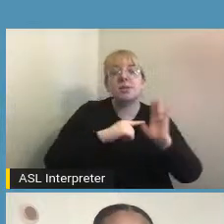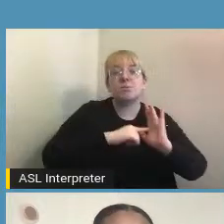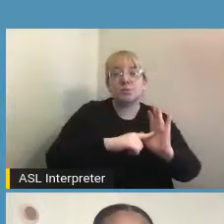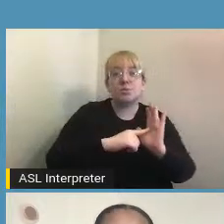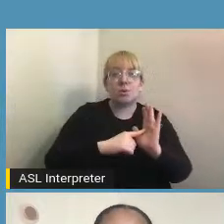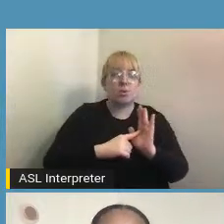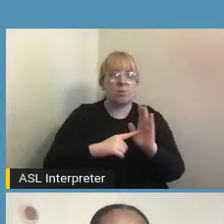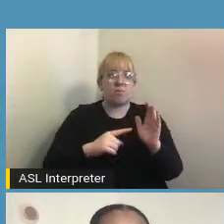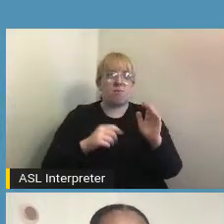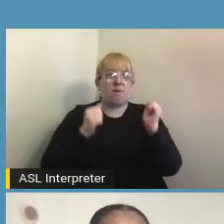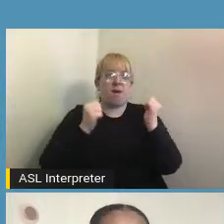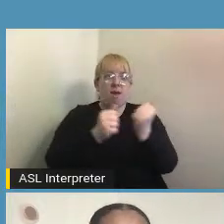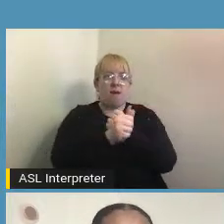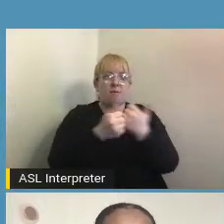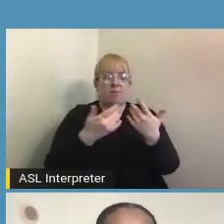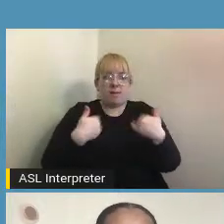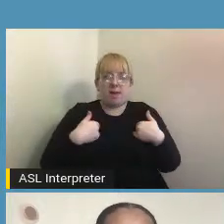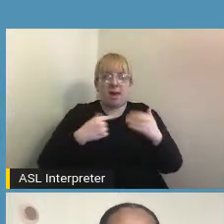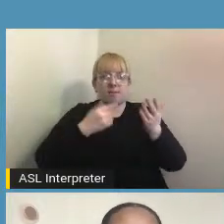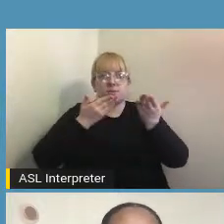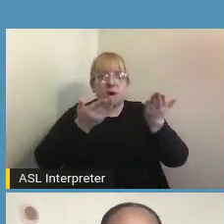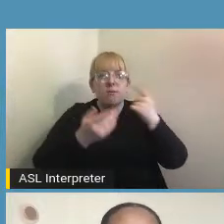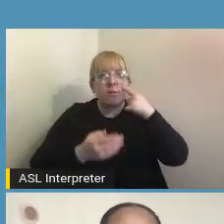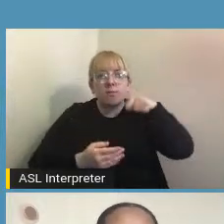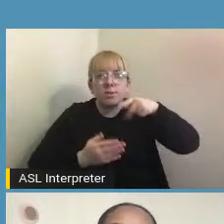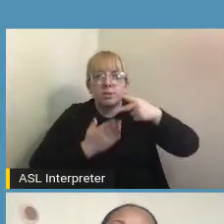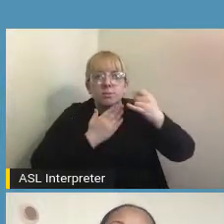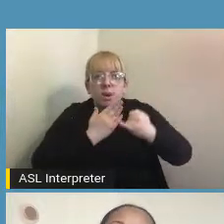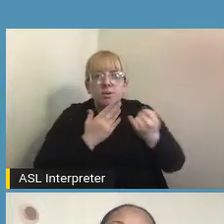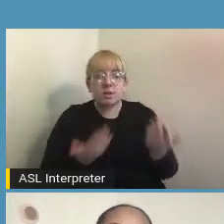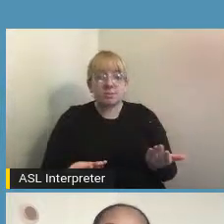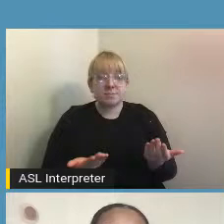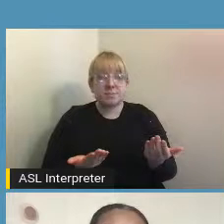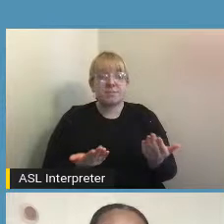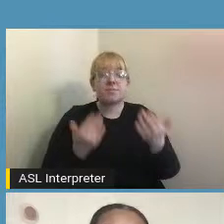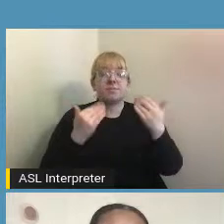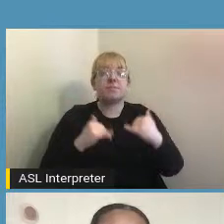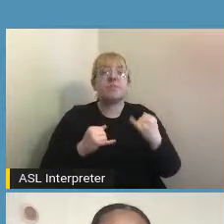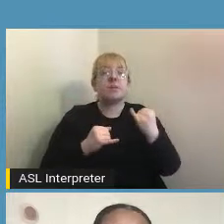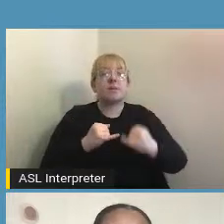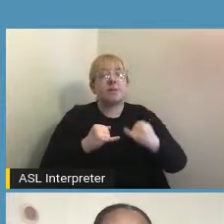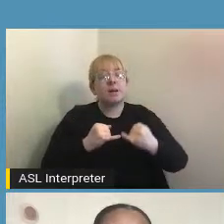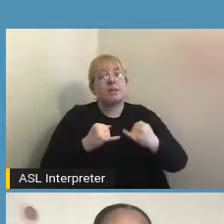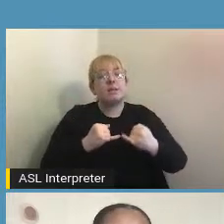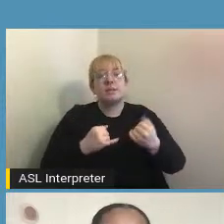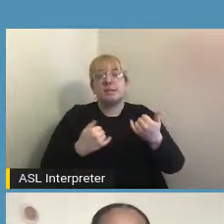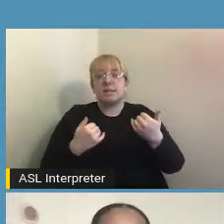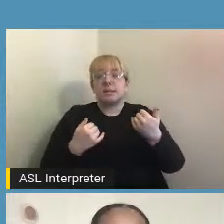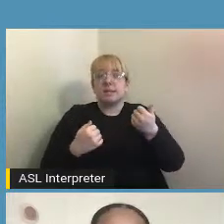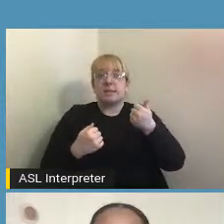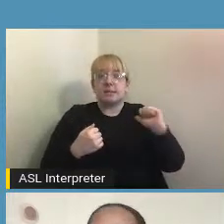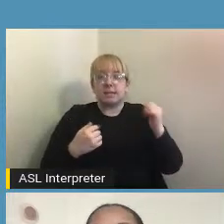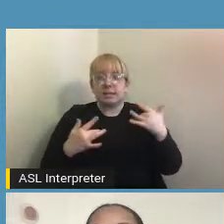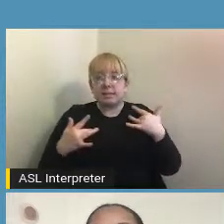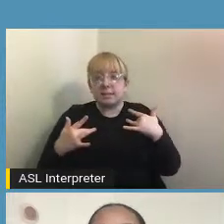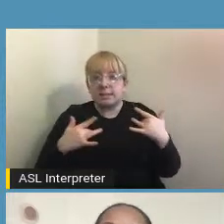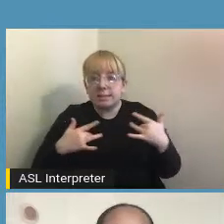offer for this project. And are there any sensitivities that should be